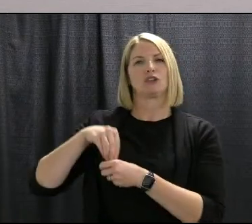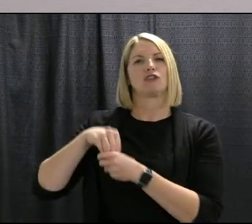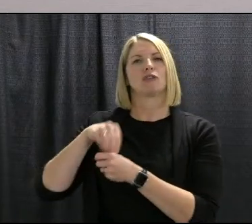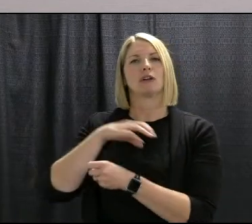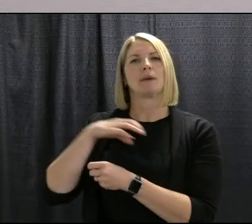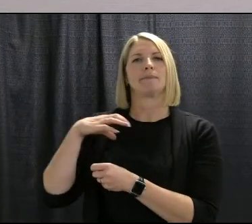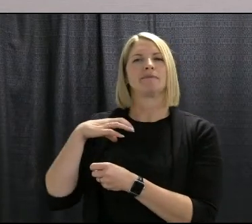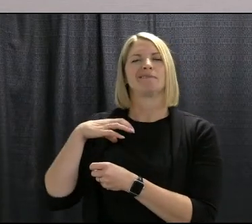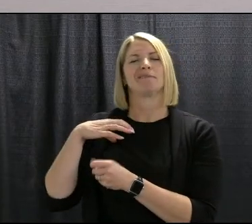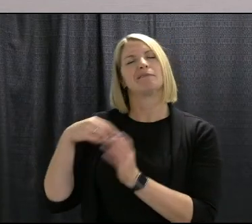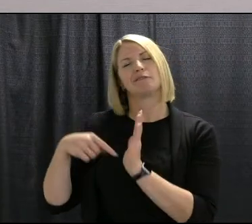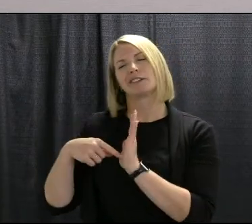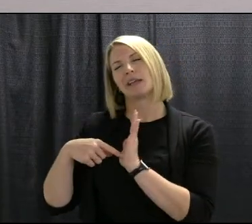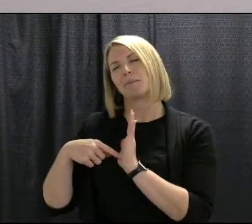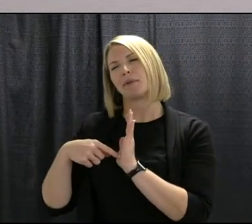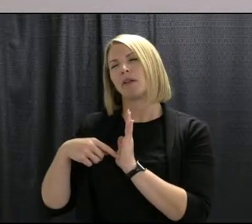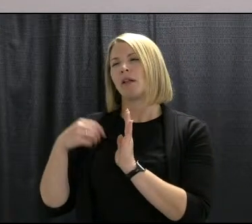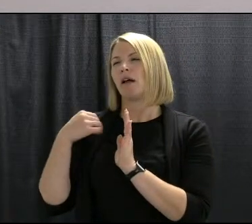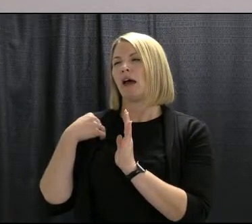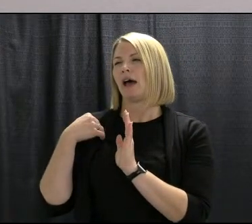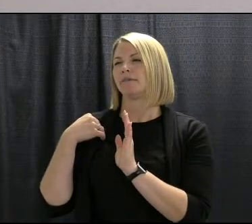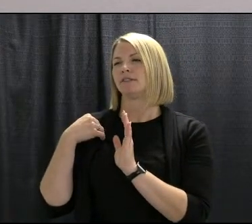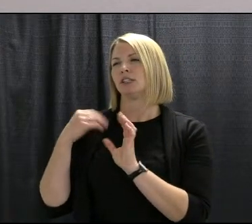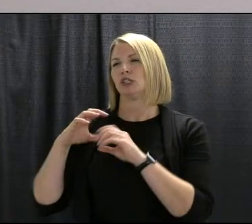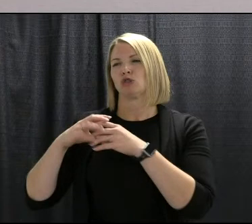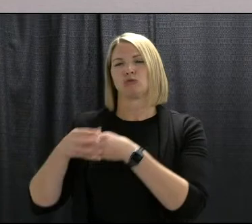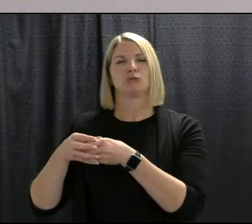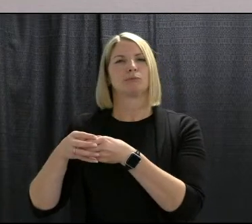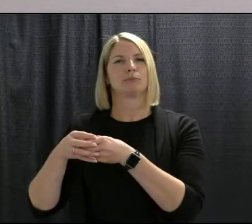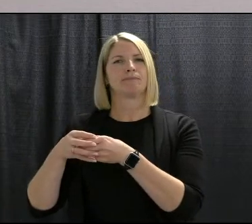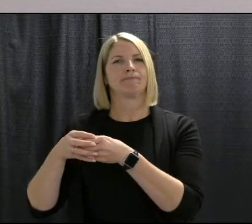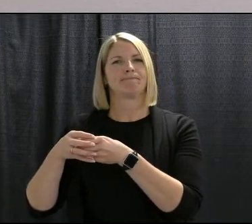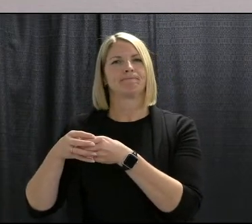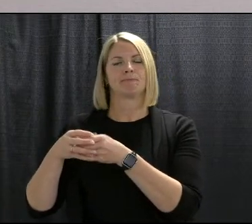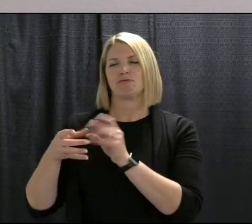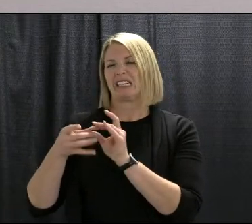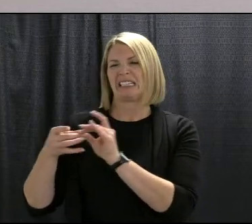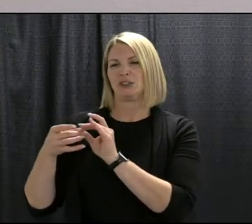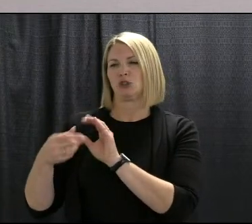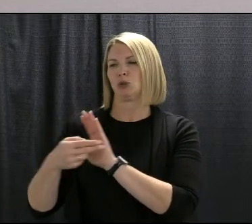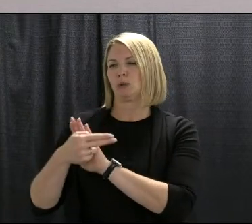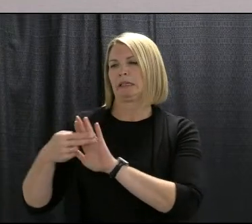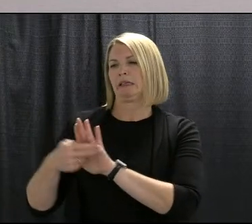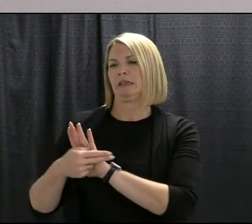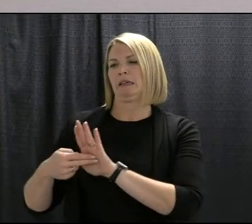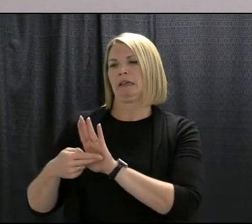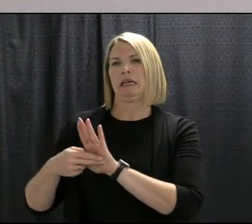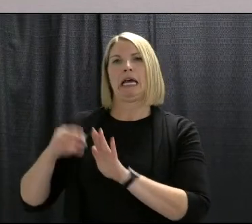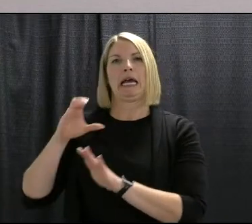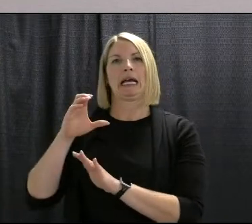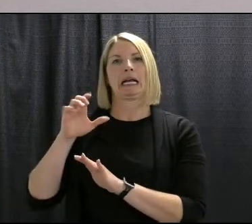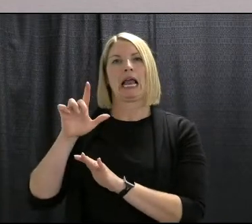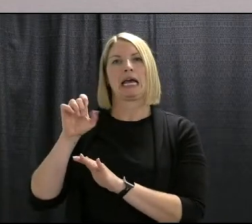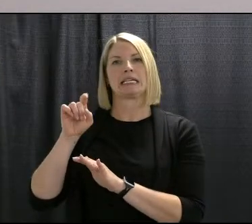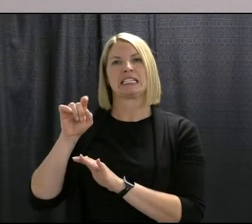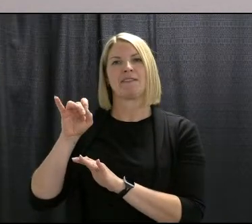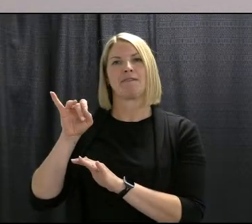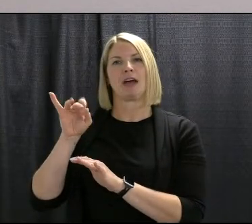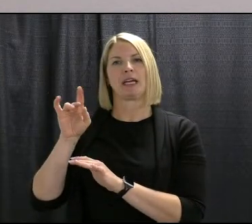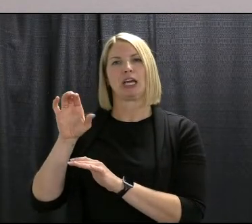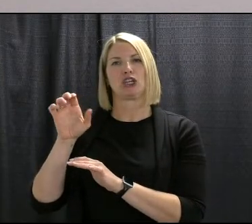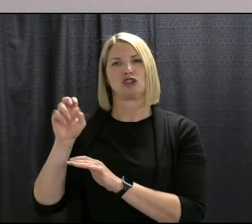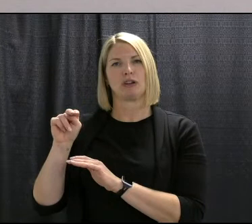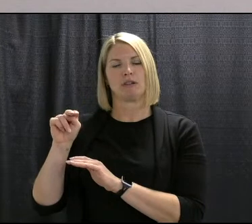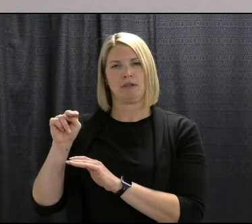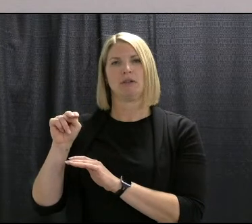director level, there's a division within Treasury Board that is on classification. We're moving that to classification and pay equity, so they'll